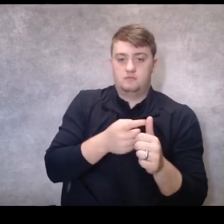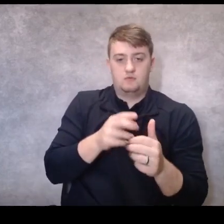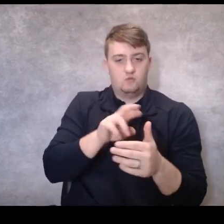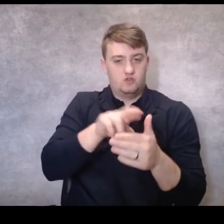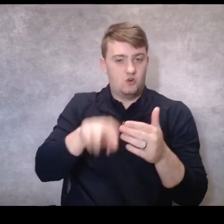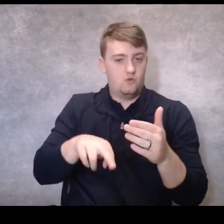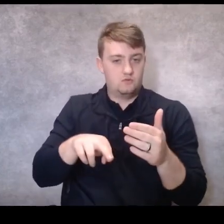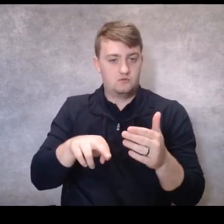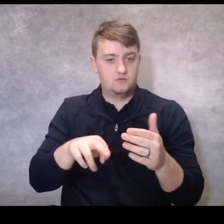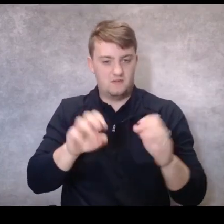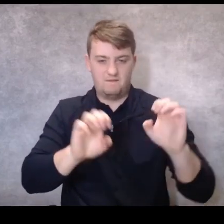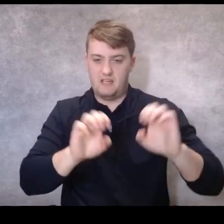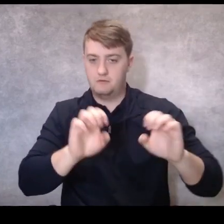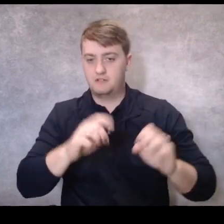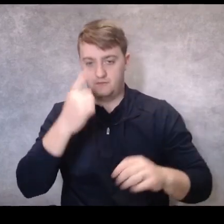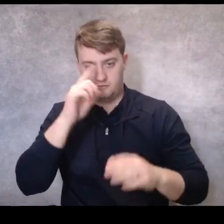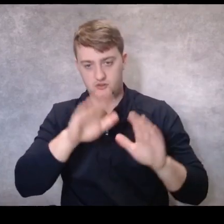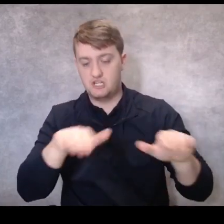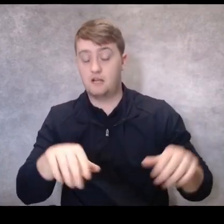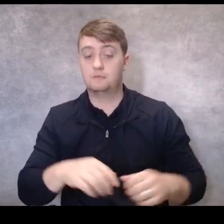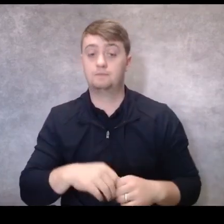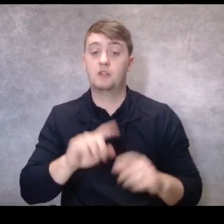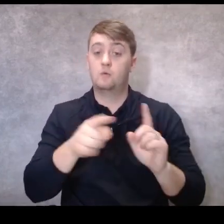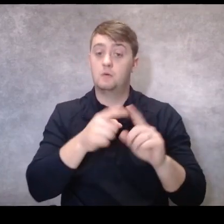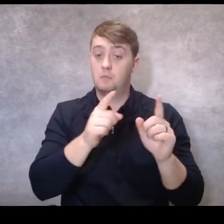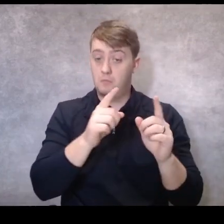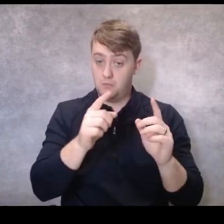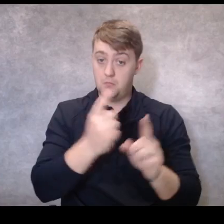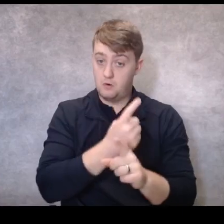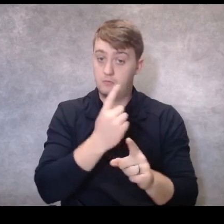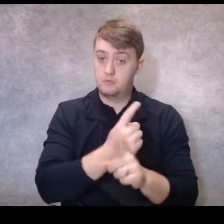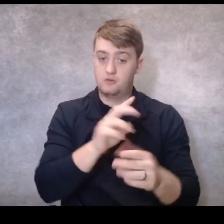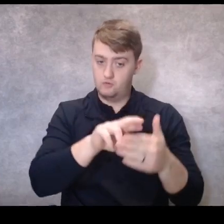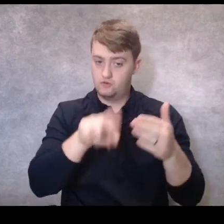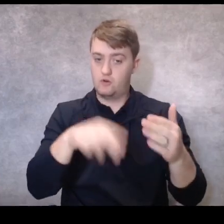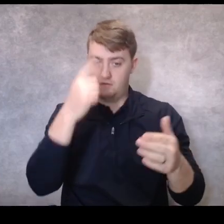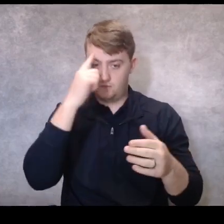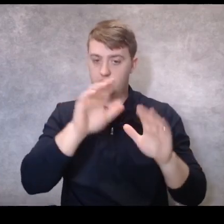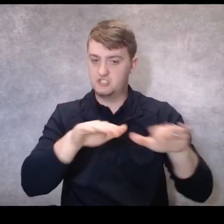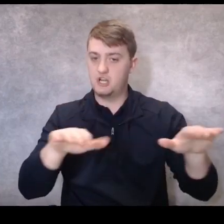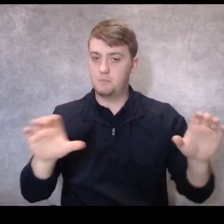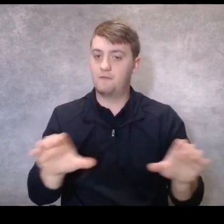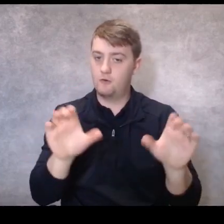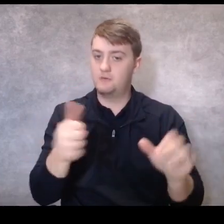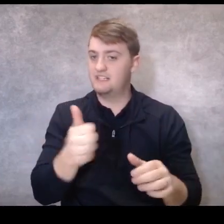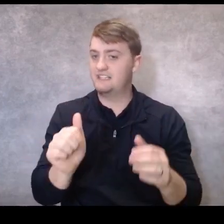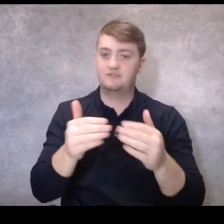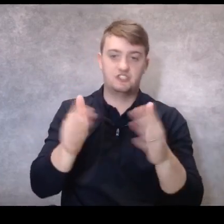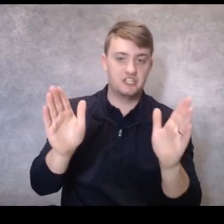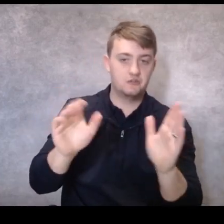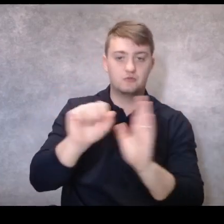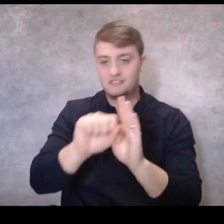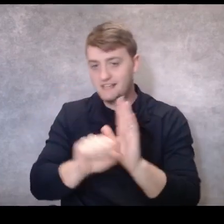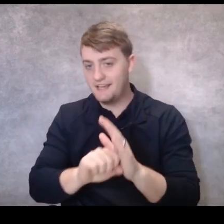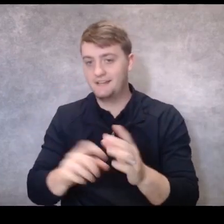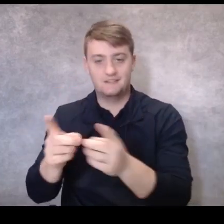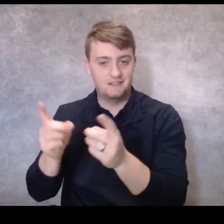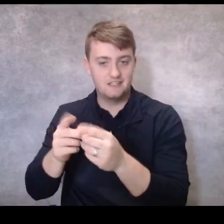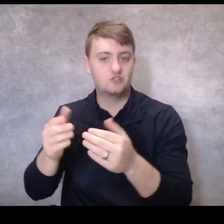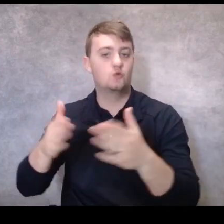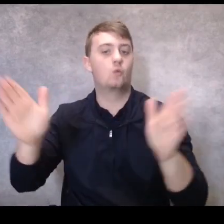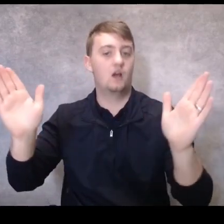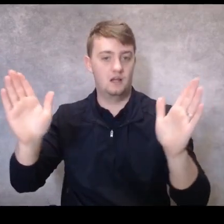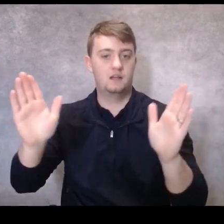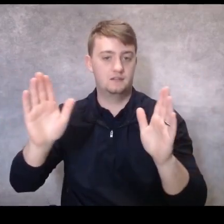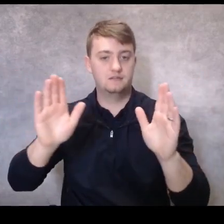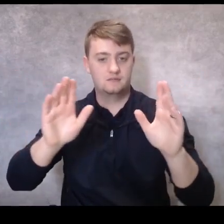evaluation results of the child, and as appropriate, the results of the child's performance on any general, state, or